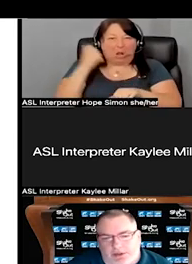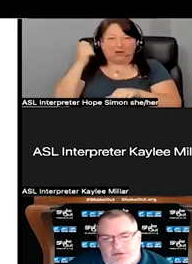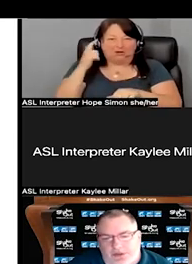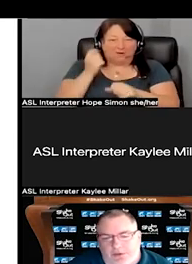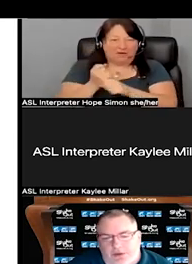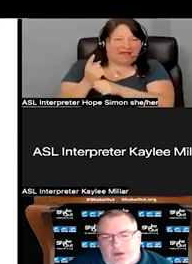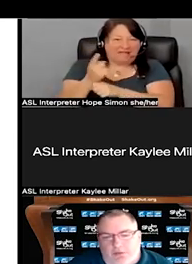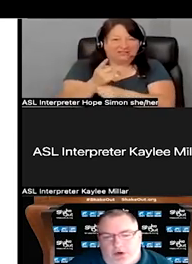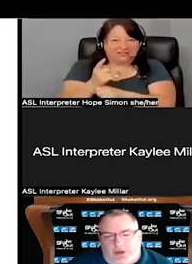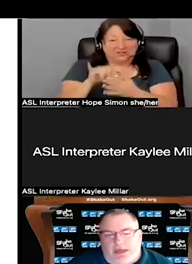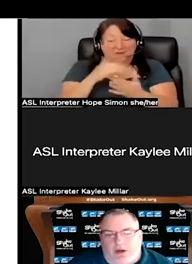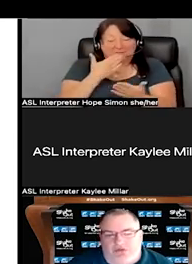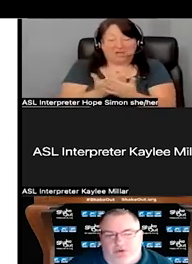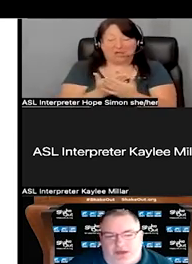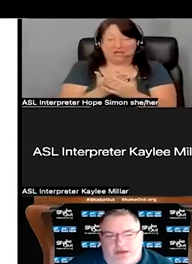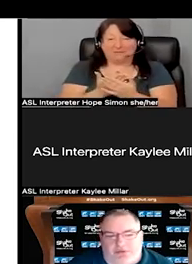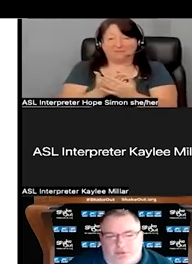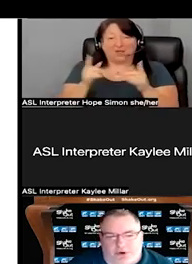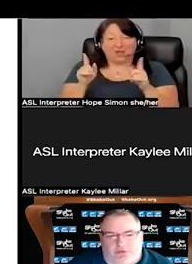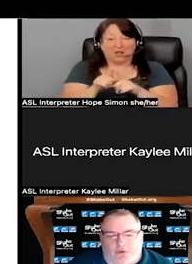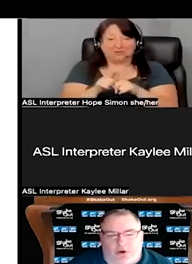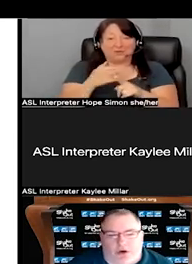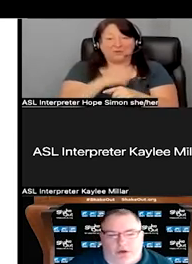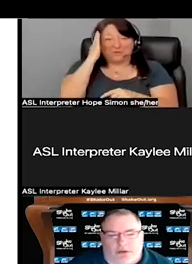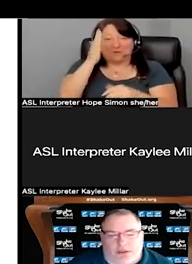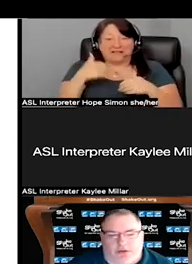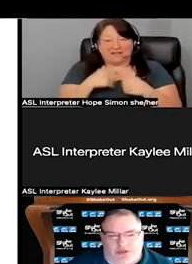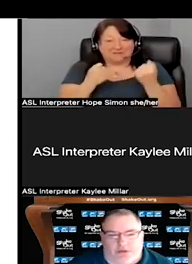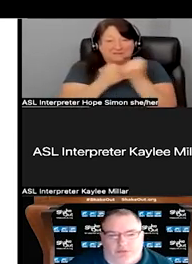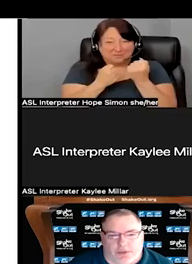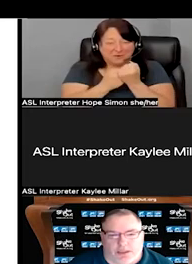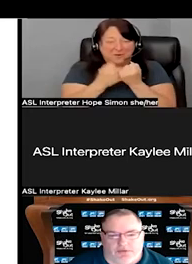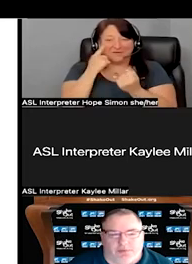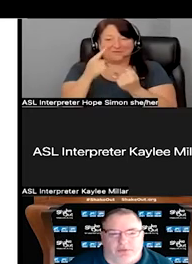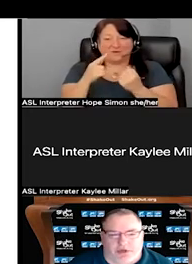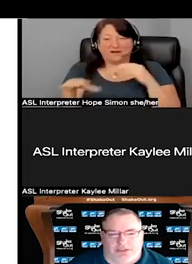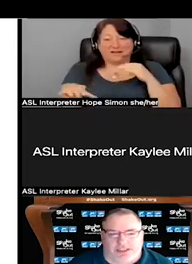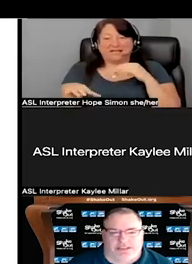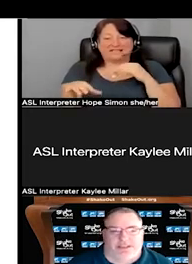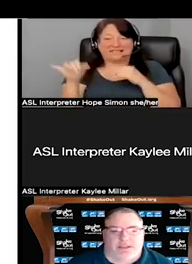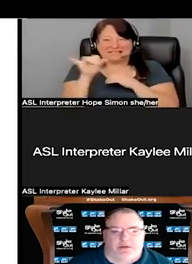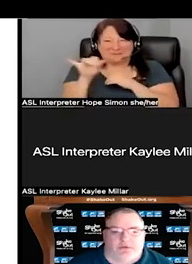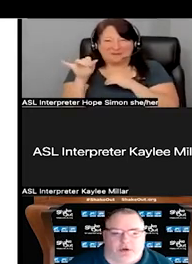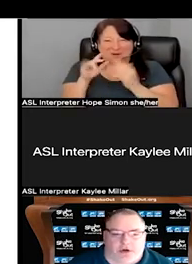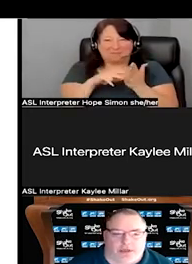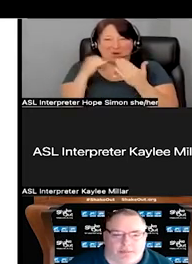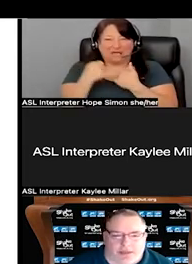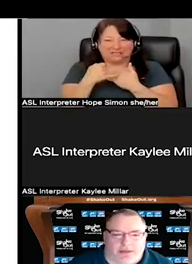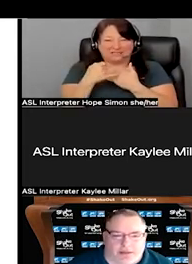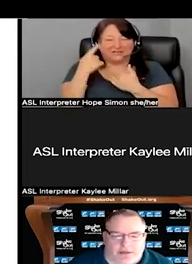that will be good too. We're also going to have support for additional similar projects